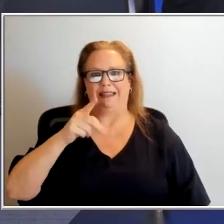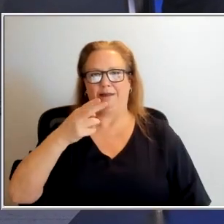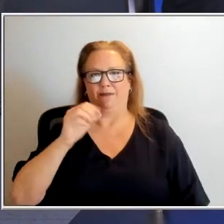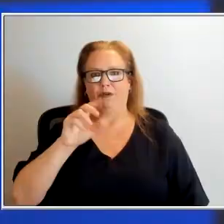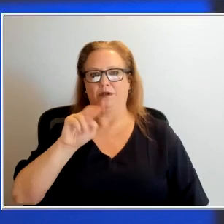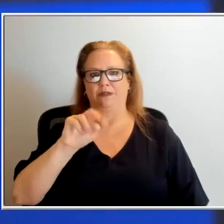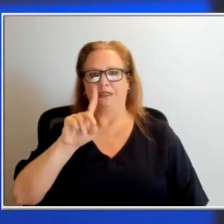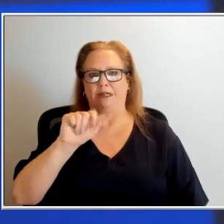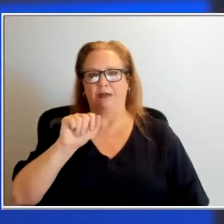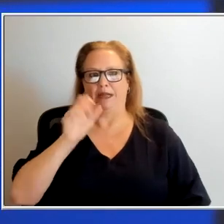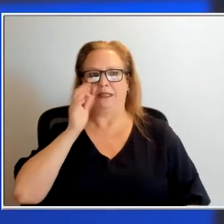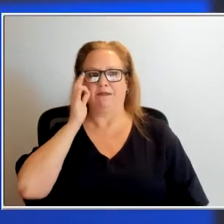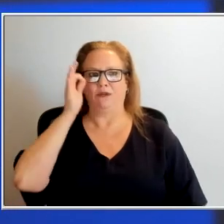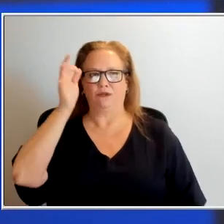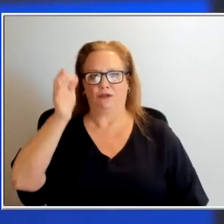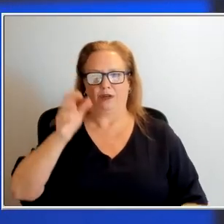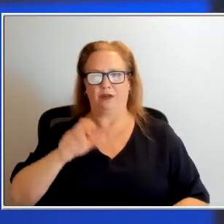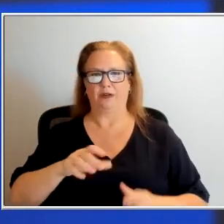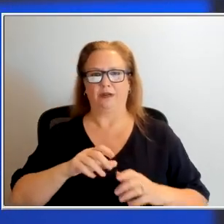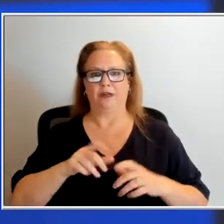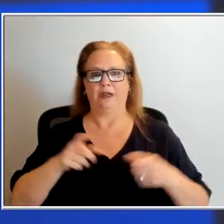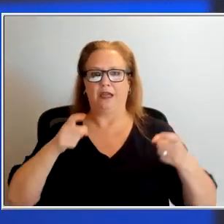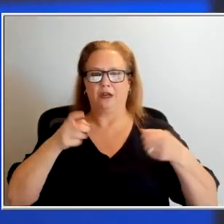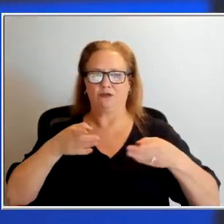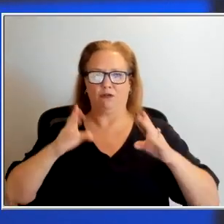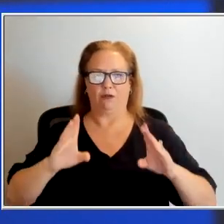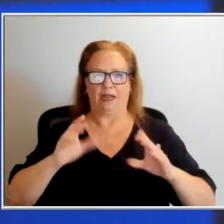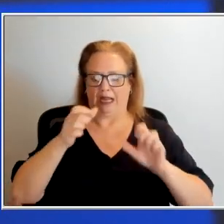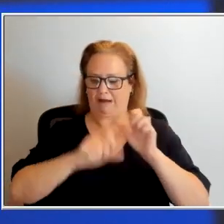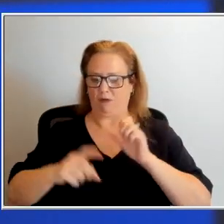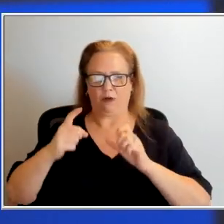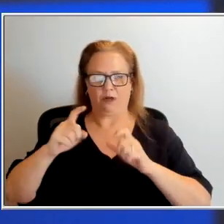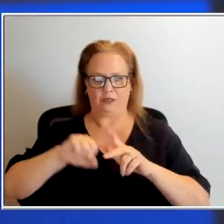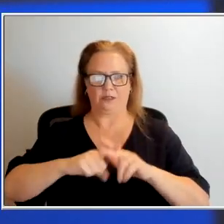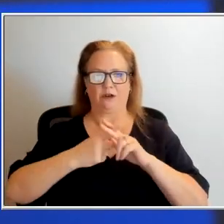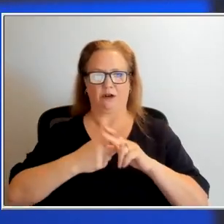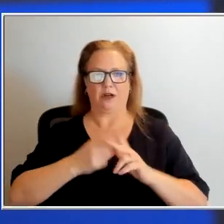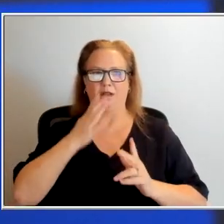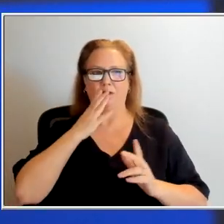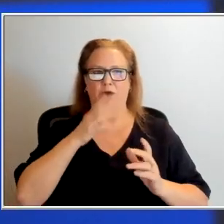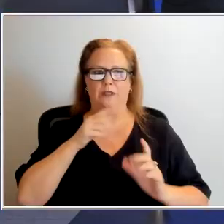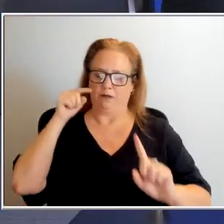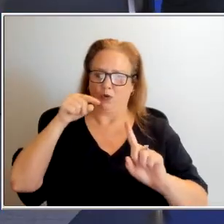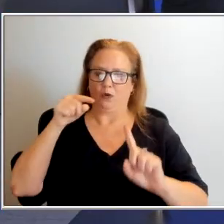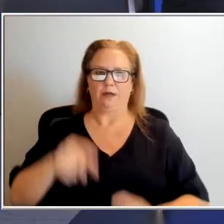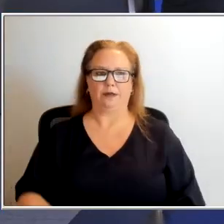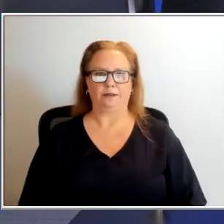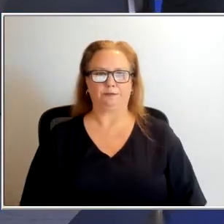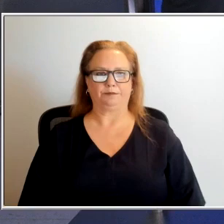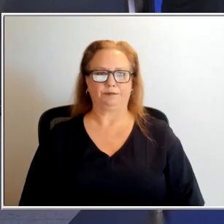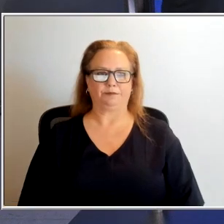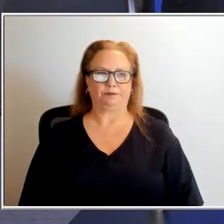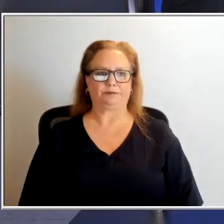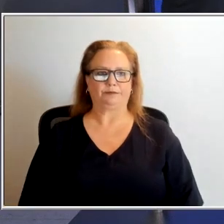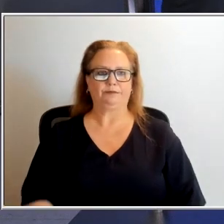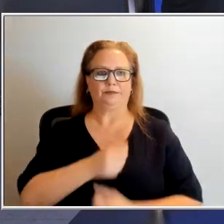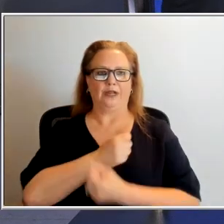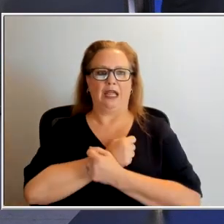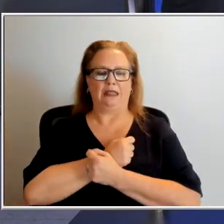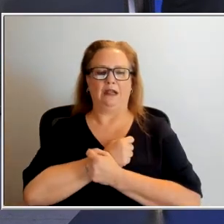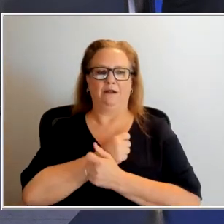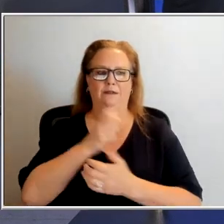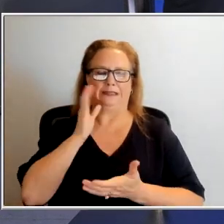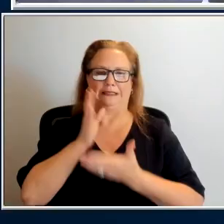so in a very controlled way. And then everybody can start. You got to start somewhere, but that's a really good point. Interesting. I love breaking dogma. Sammy, you're